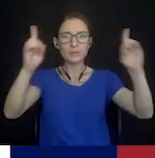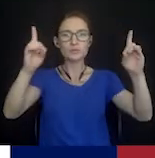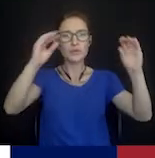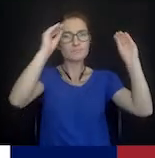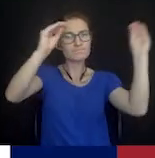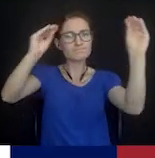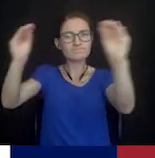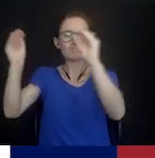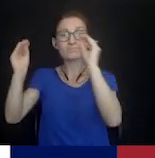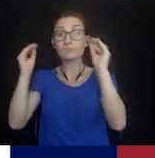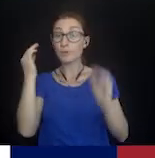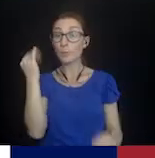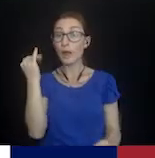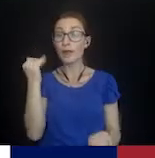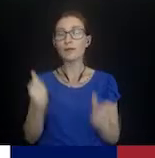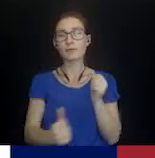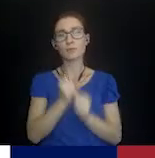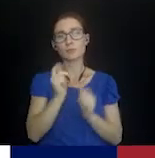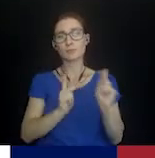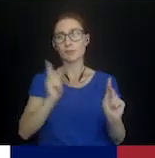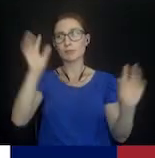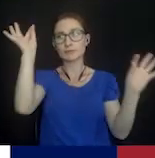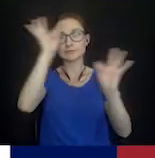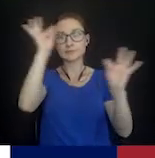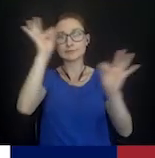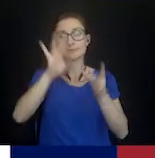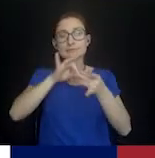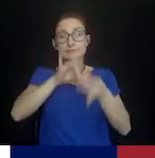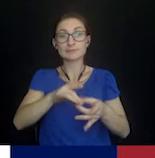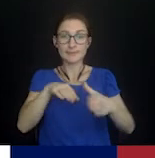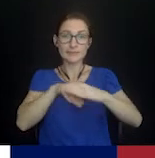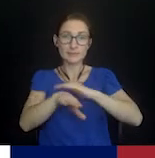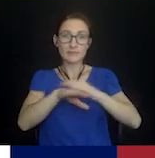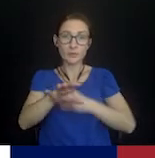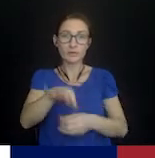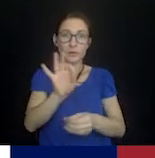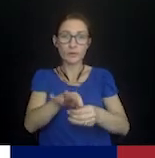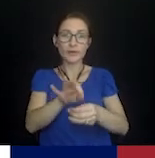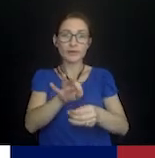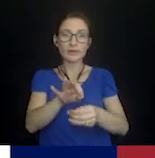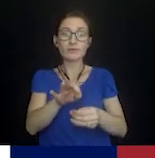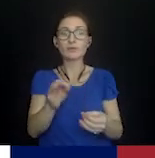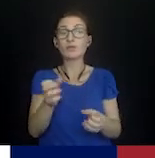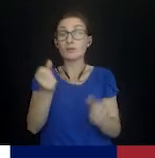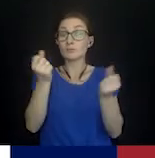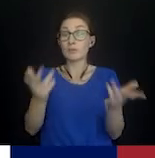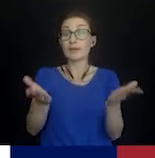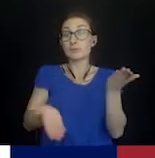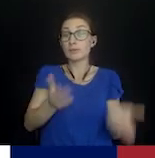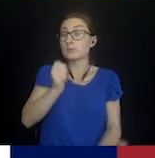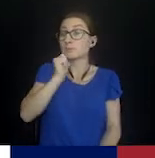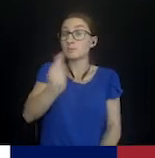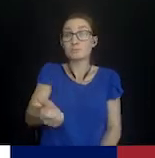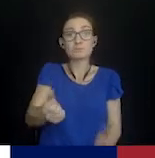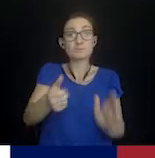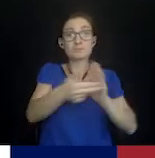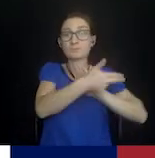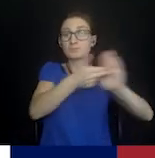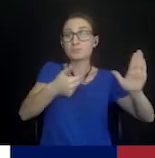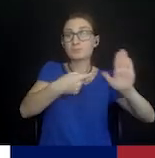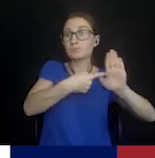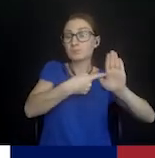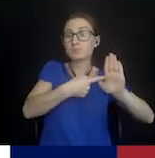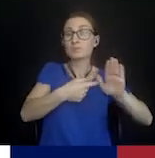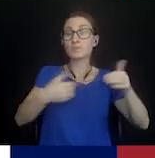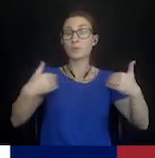majority of people are unaware of accessible voting, and many don't even identify themselves as